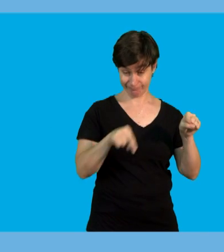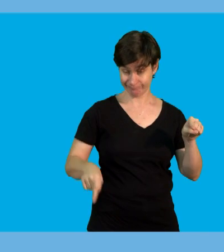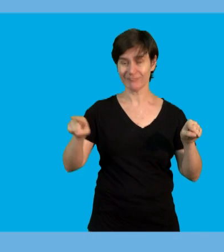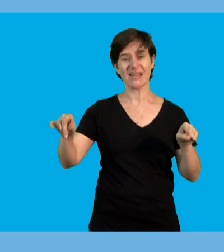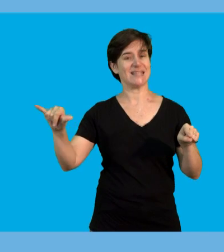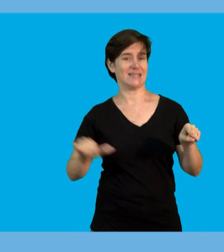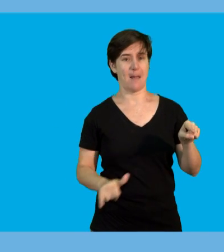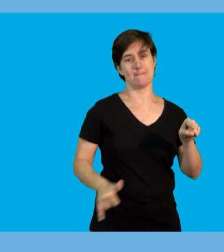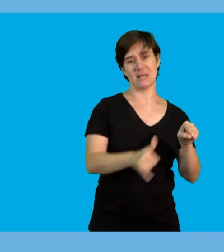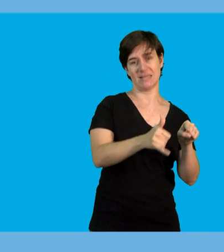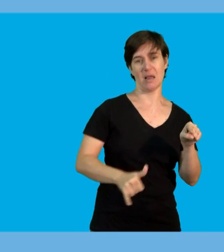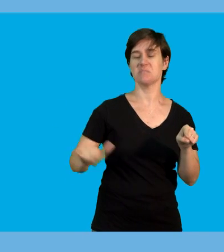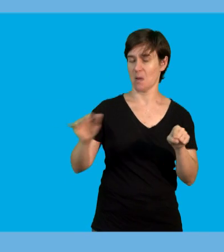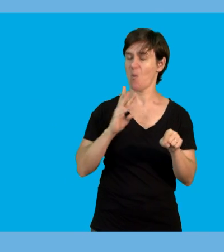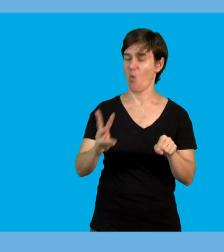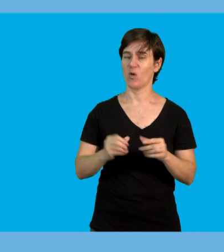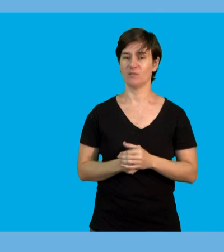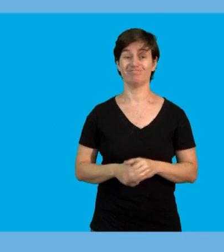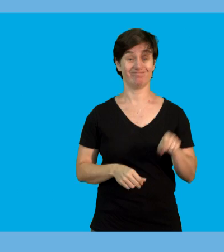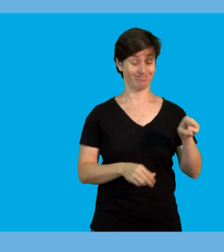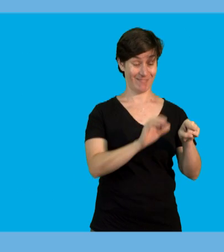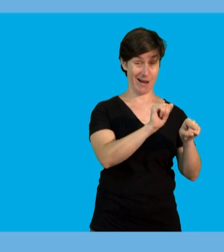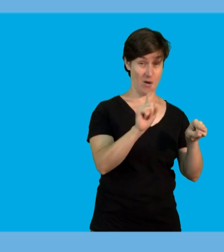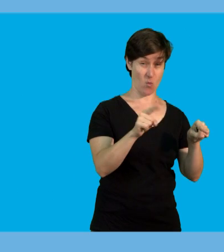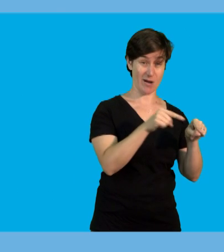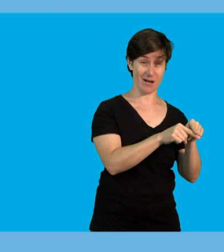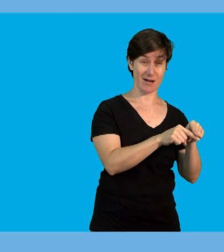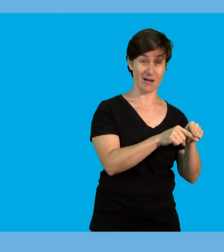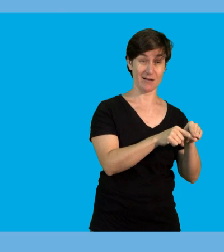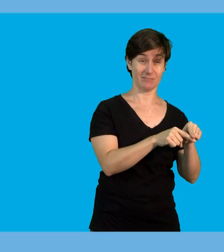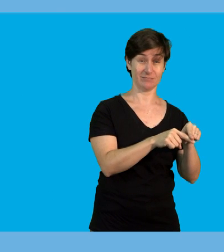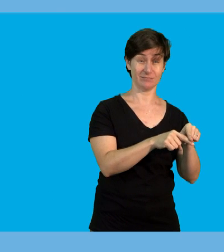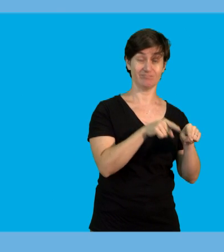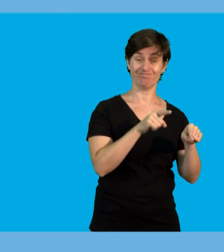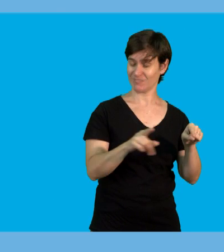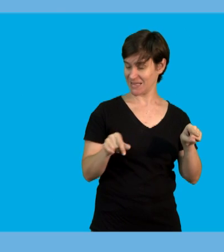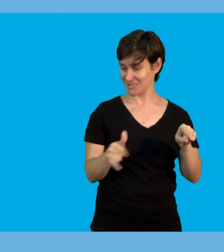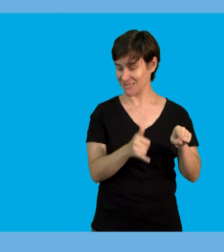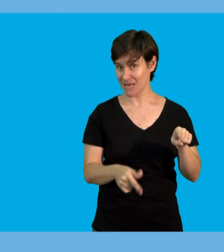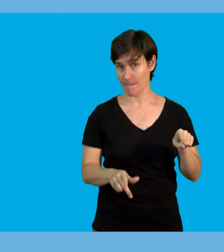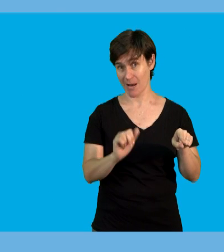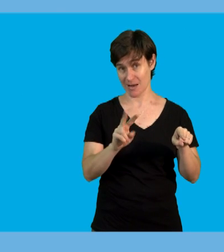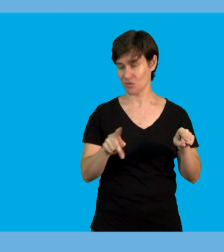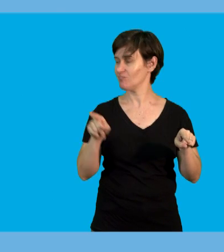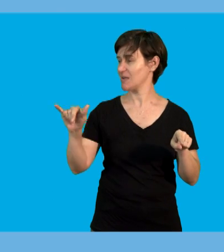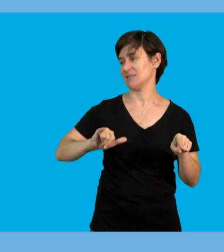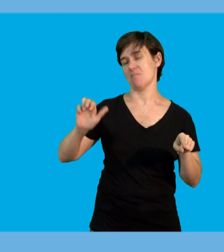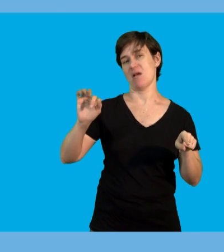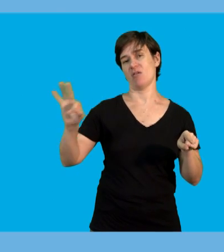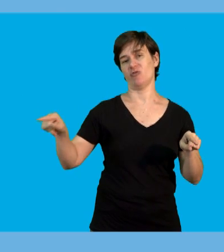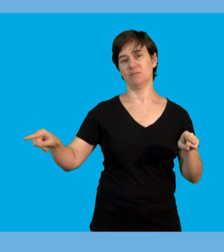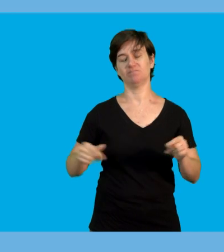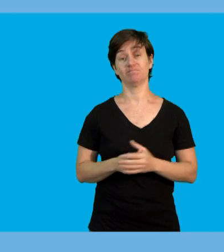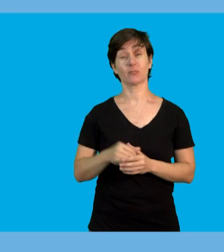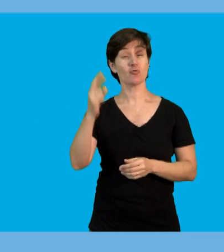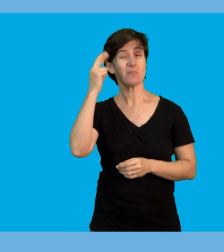same. So in summary, what we're saying is A1 is going to be equals to A2, and that's also going to be equals to